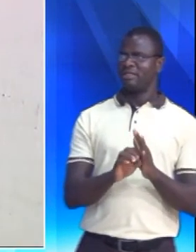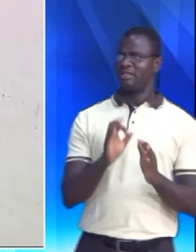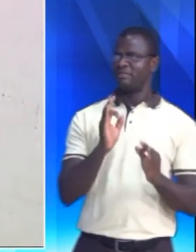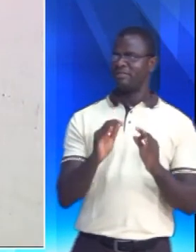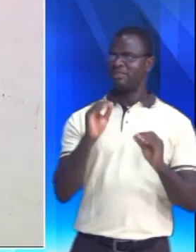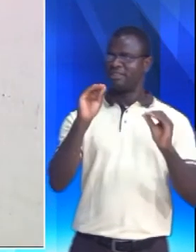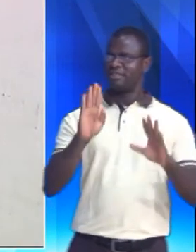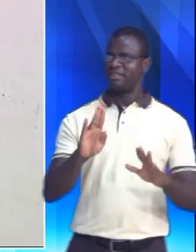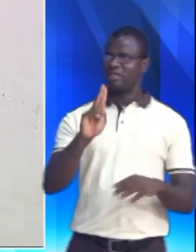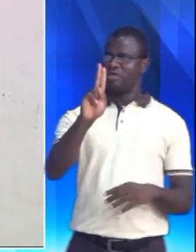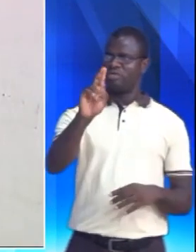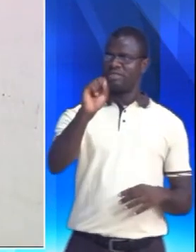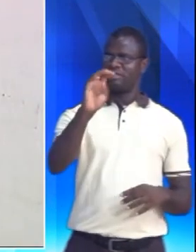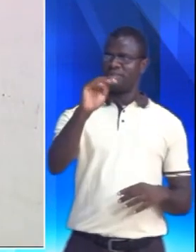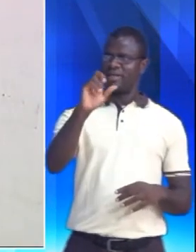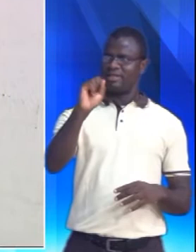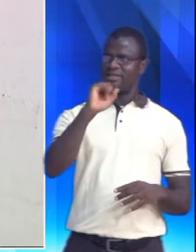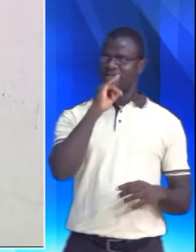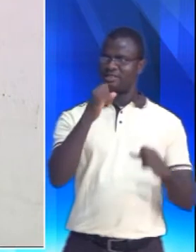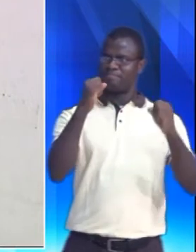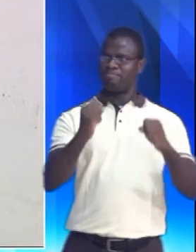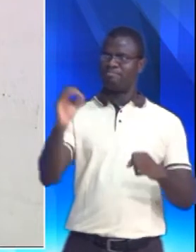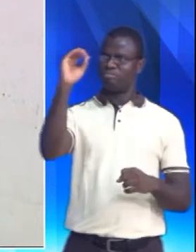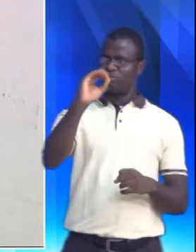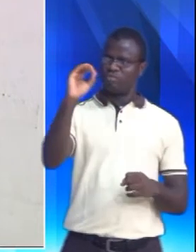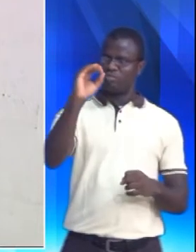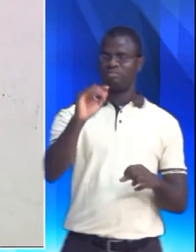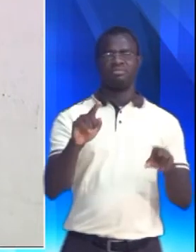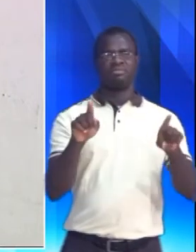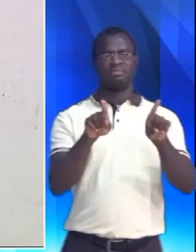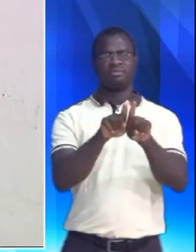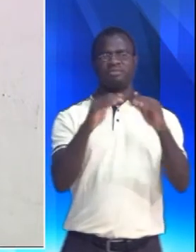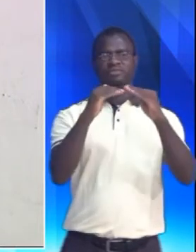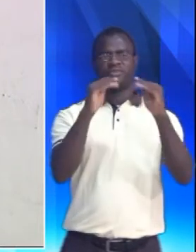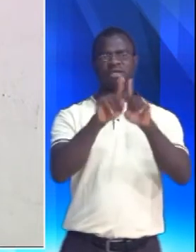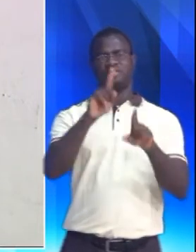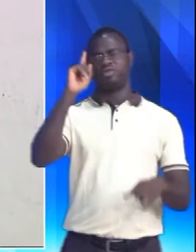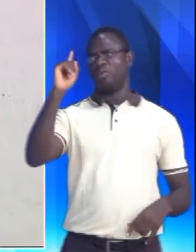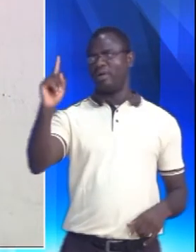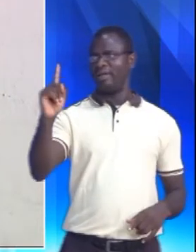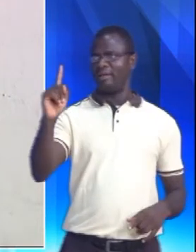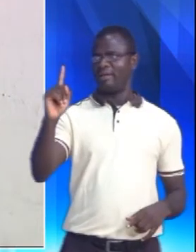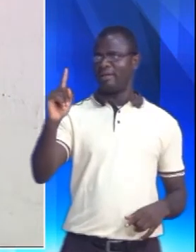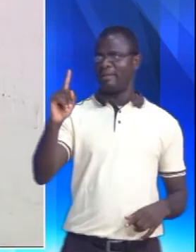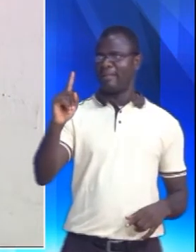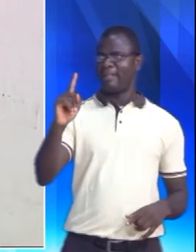what? 1. 2.